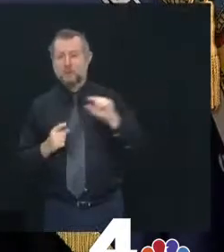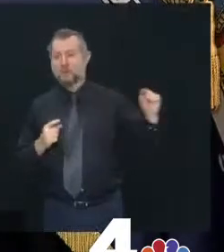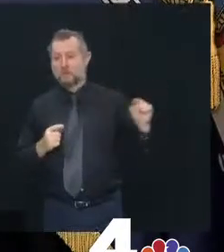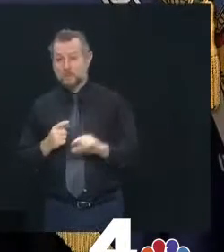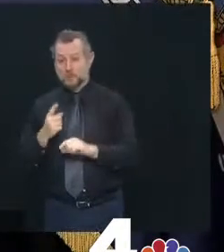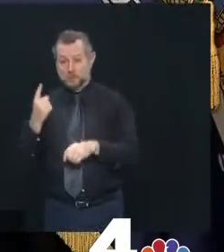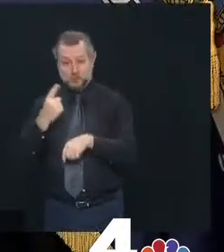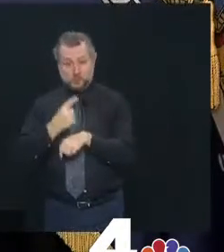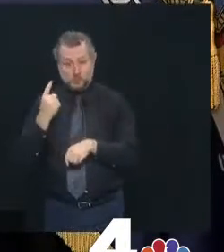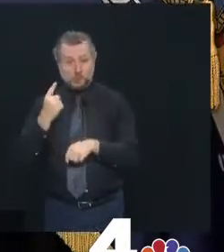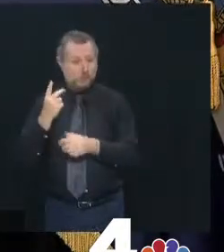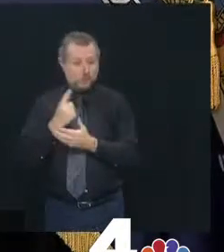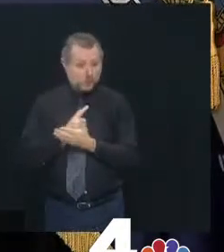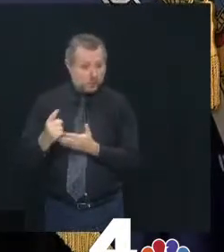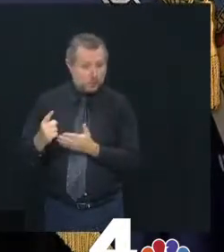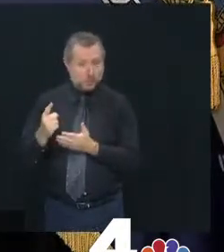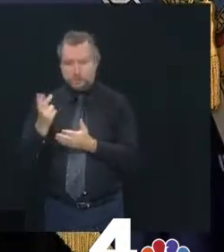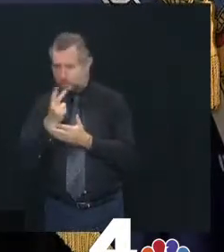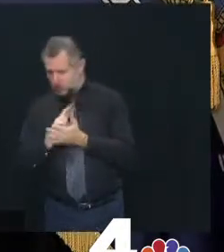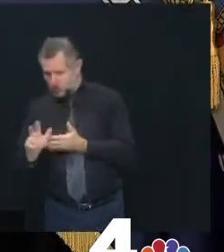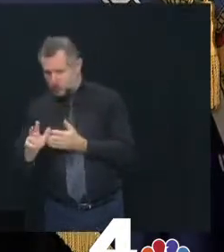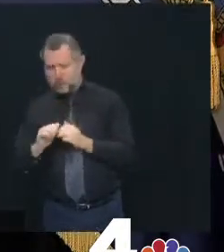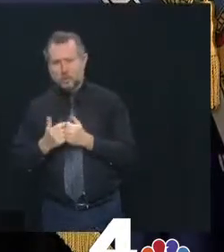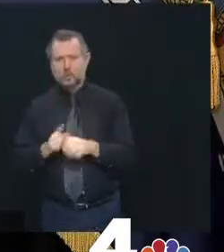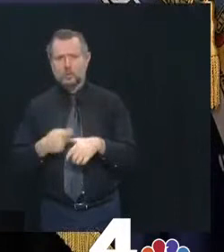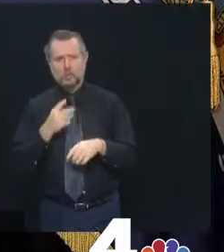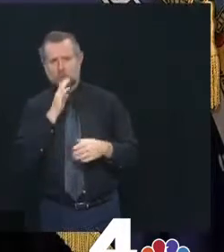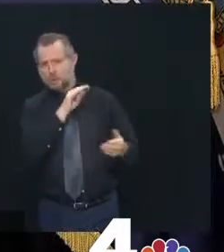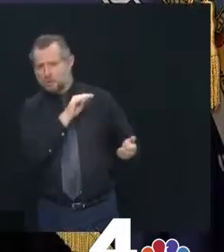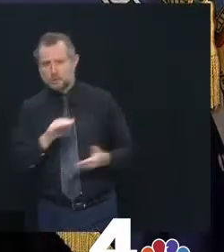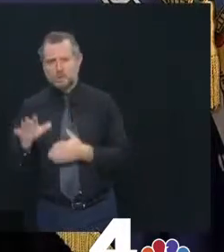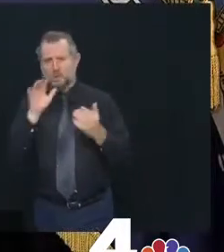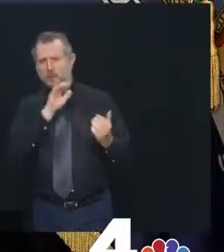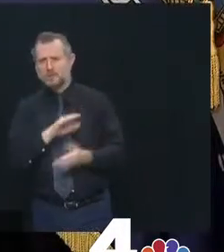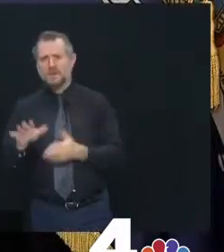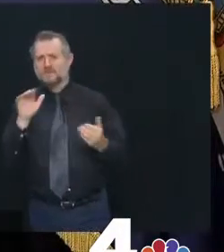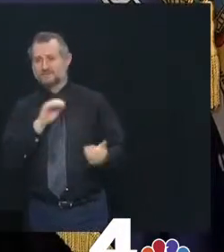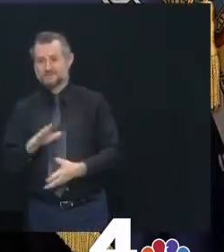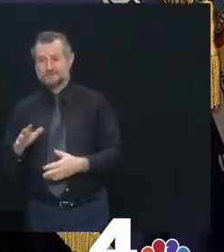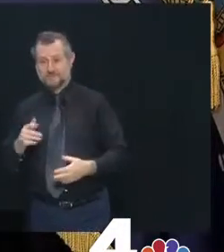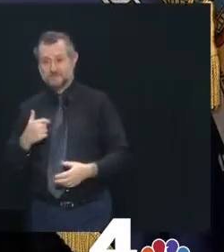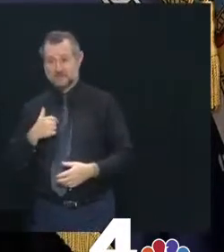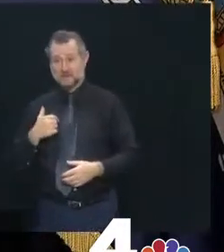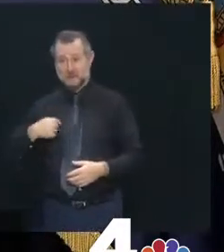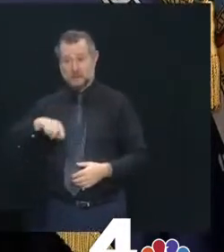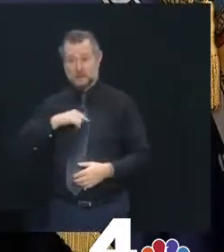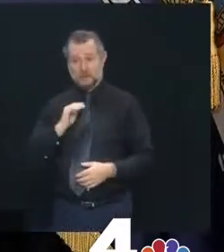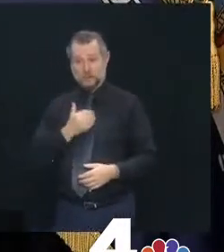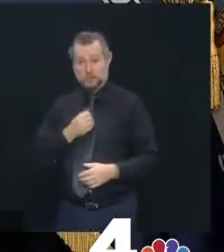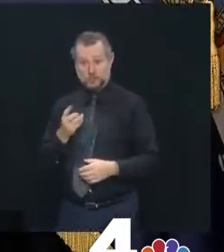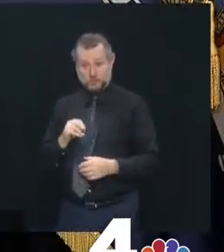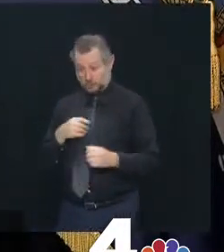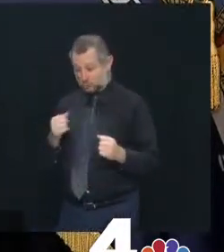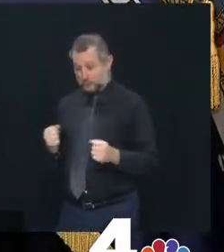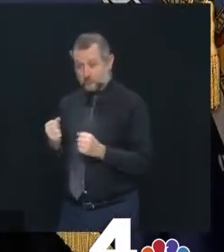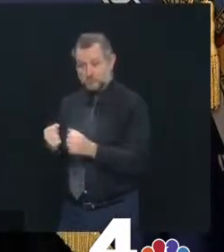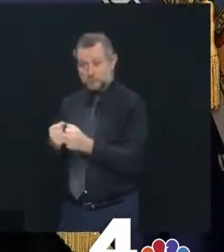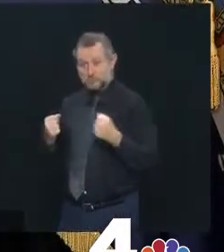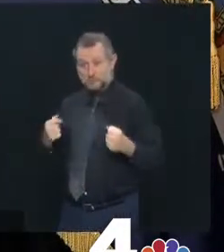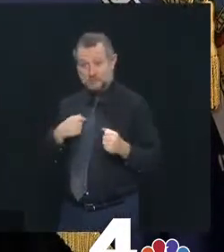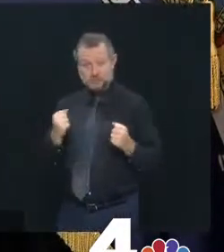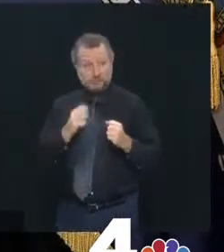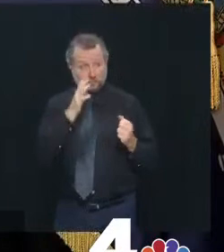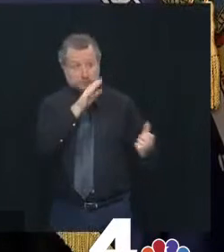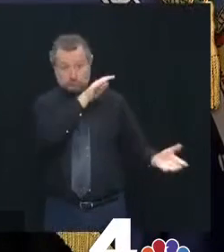come over several weeks? Do we have to find the refrigeration equipment? Do you provide the refrigeration equipment? You